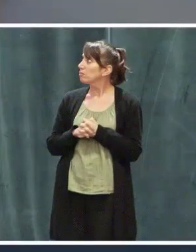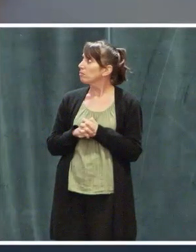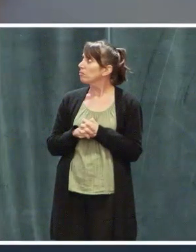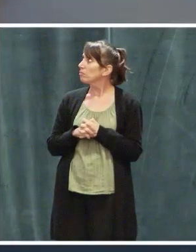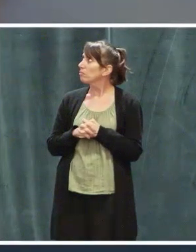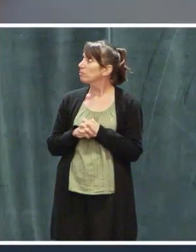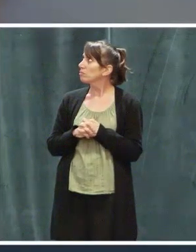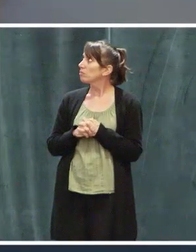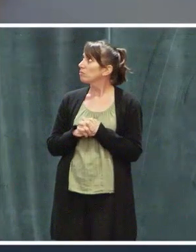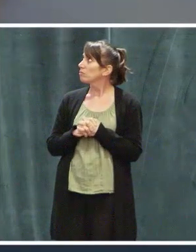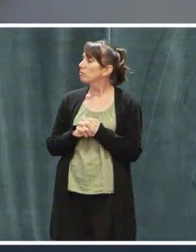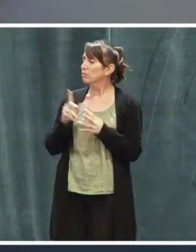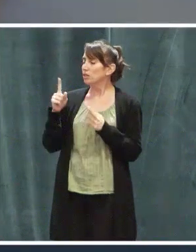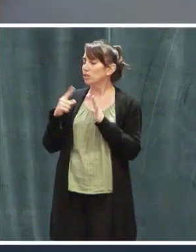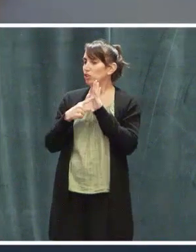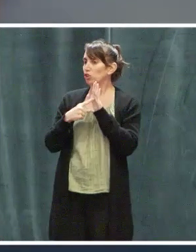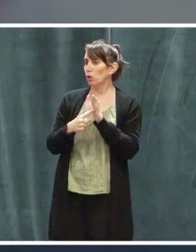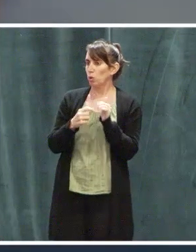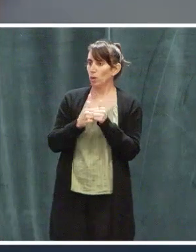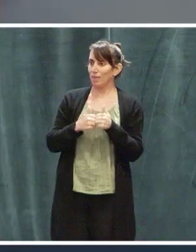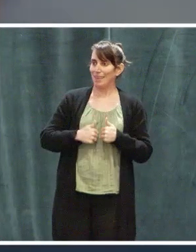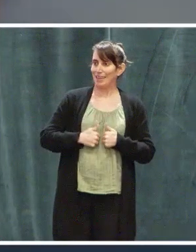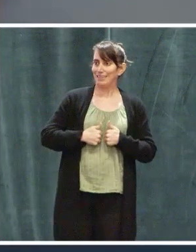shown in conjunction with the existing